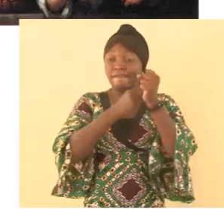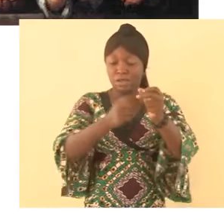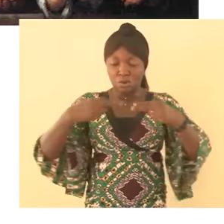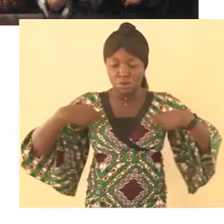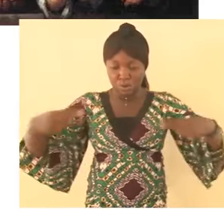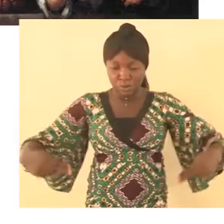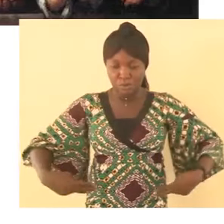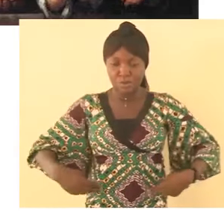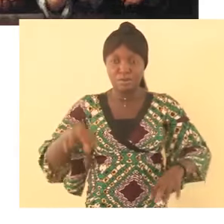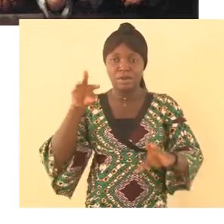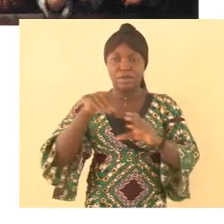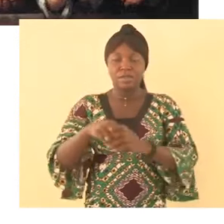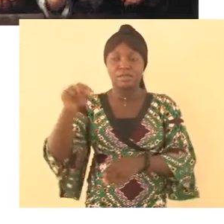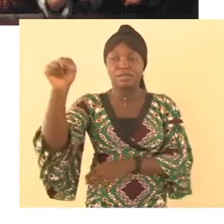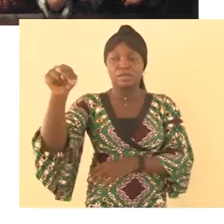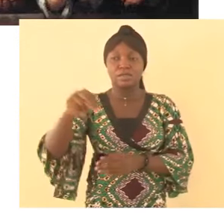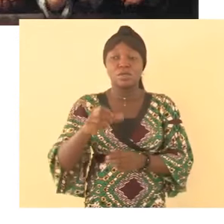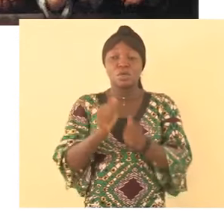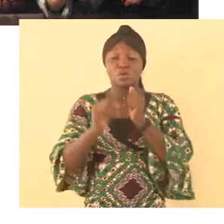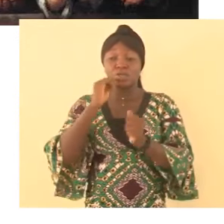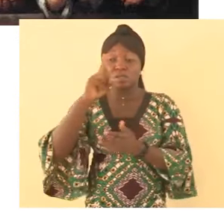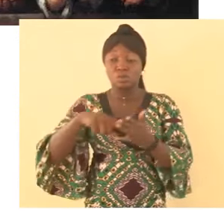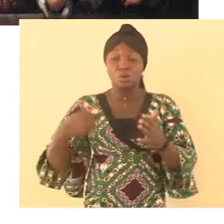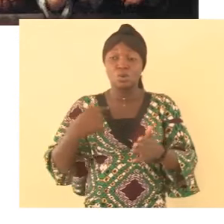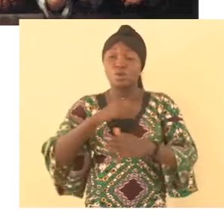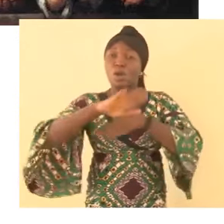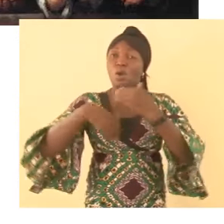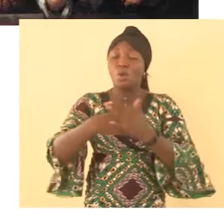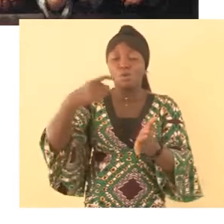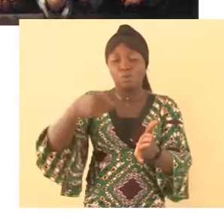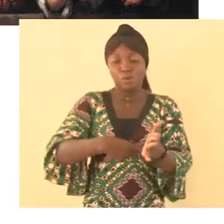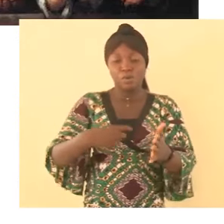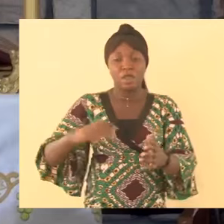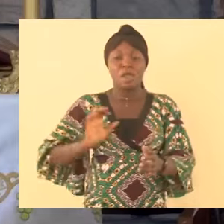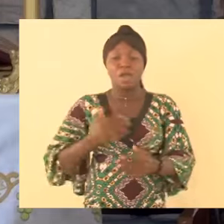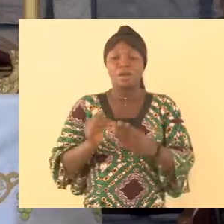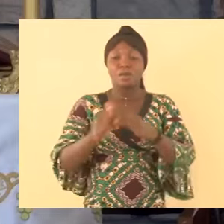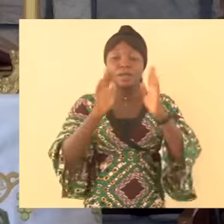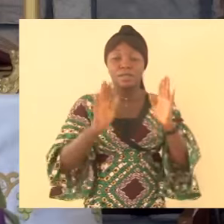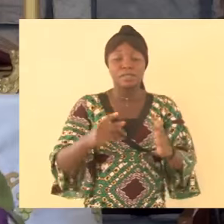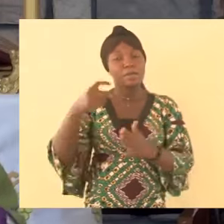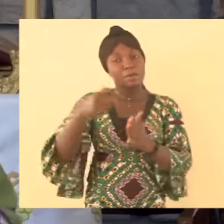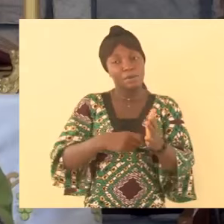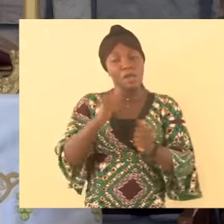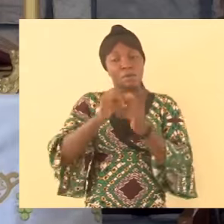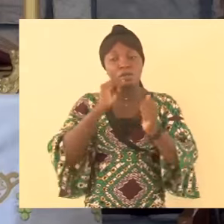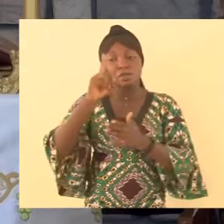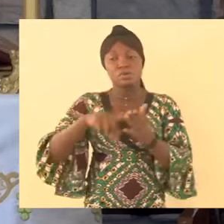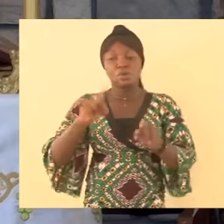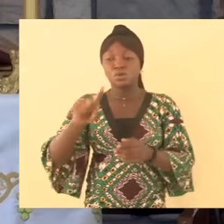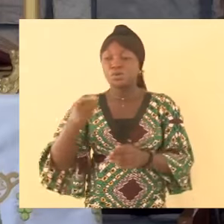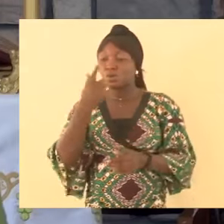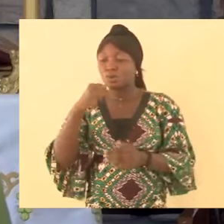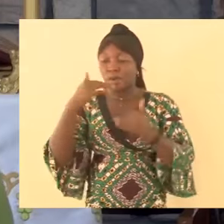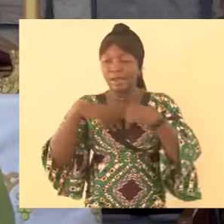fellow human being in need, which is what we all require, which is what our leaders require, which is what